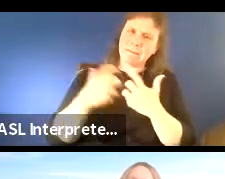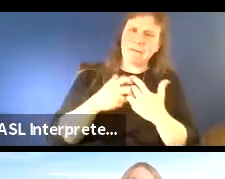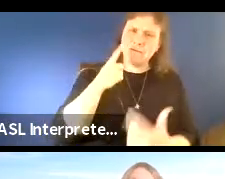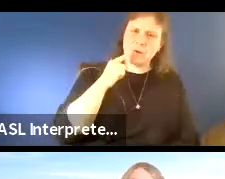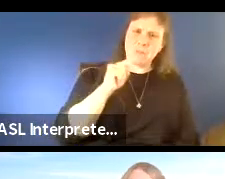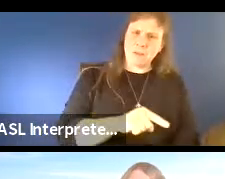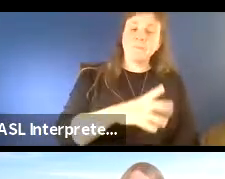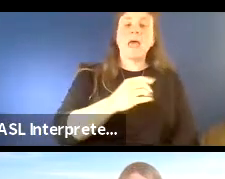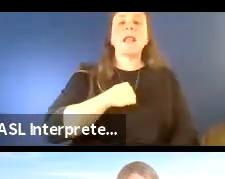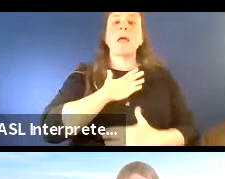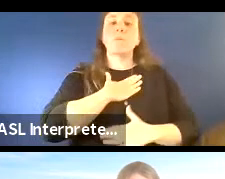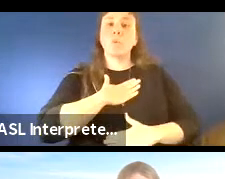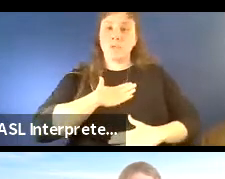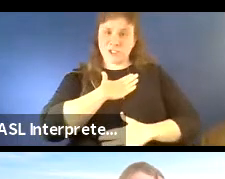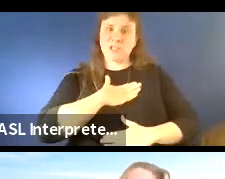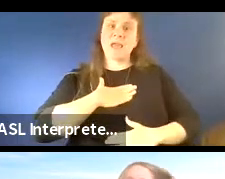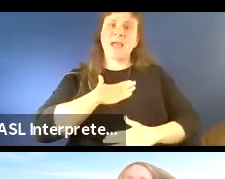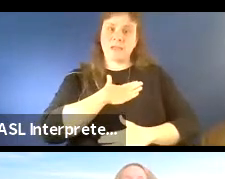I appreciate that there are